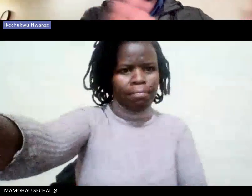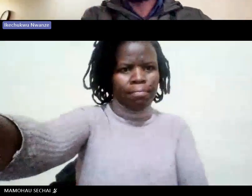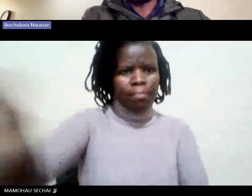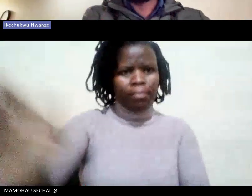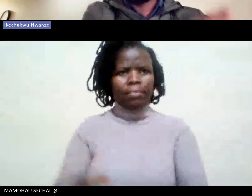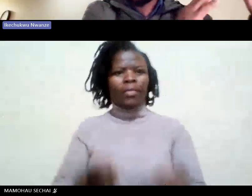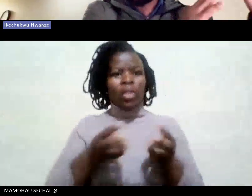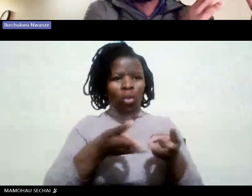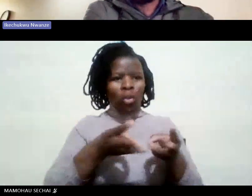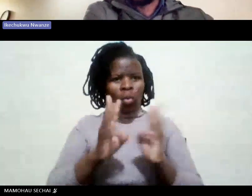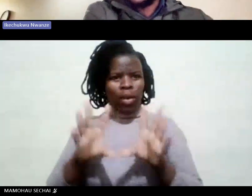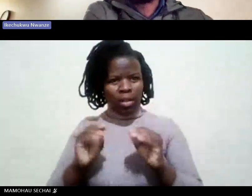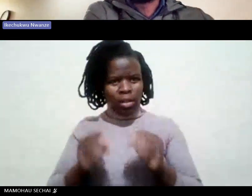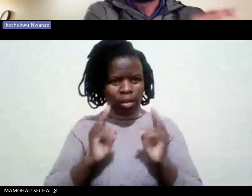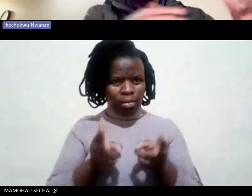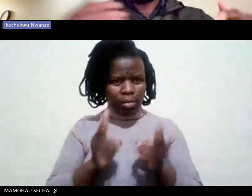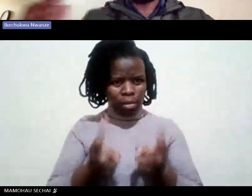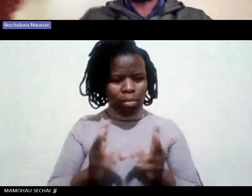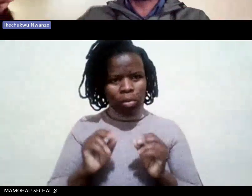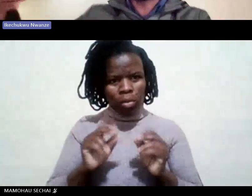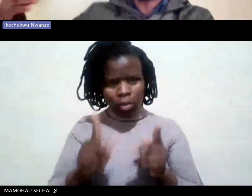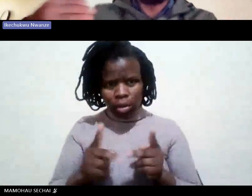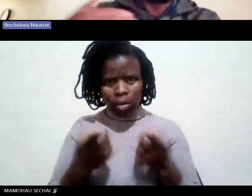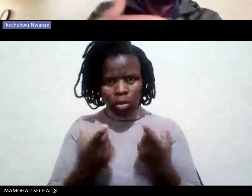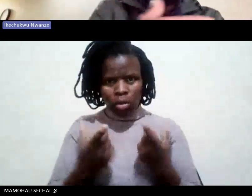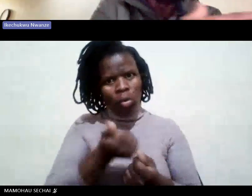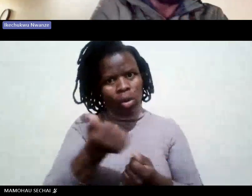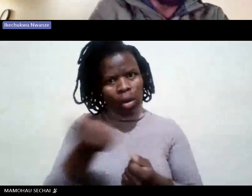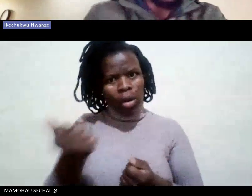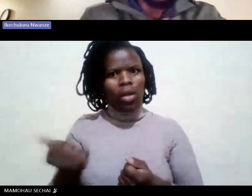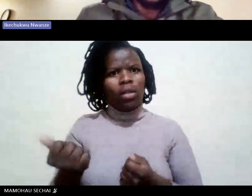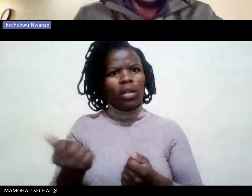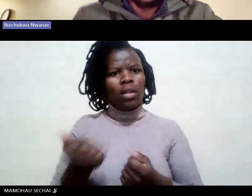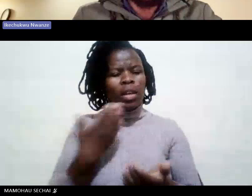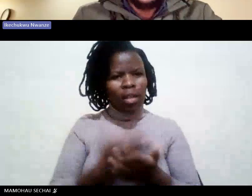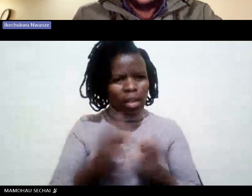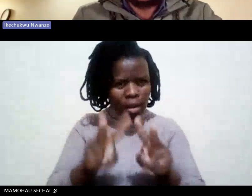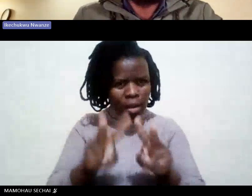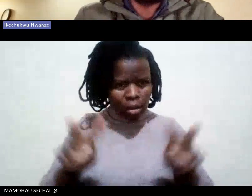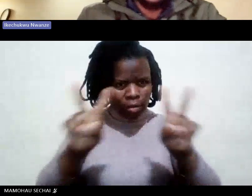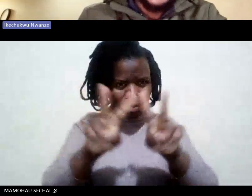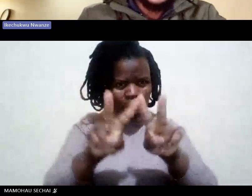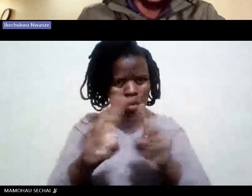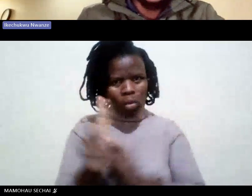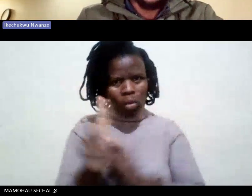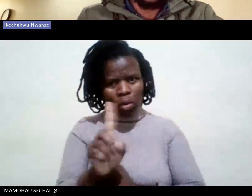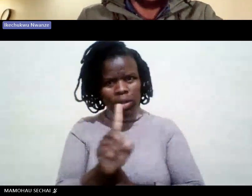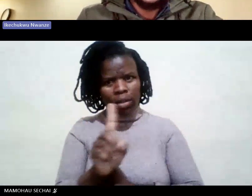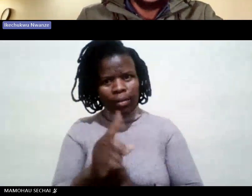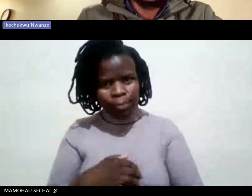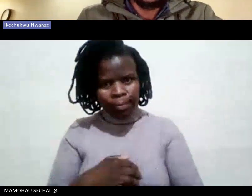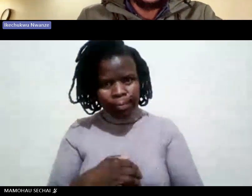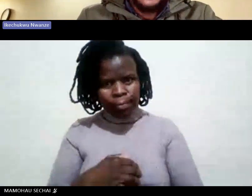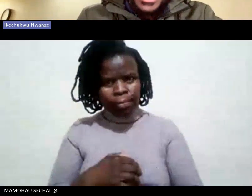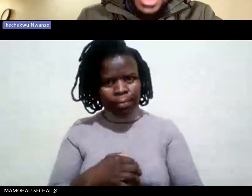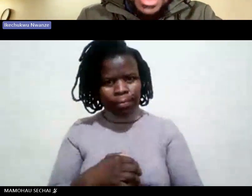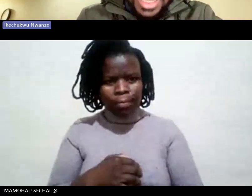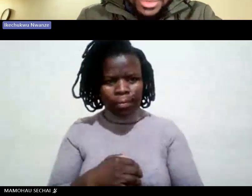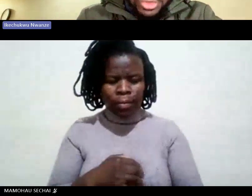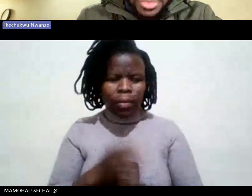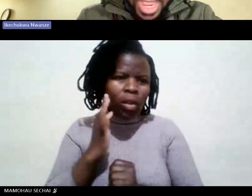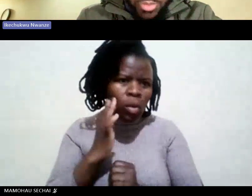ultimate, and then others are devalued. So there's a common thread that runs through when you talk about intersectionality, you talk about